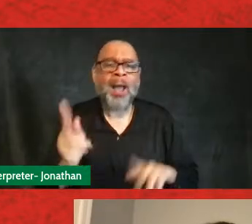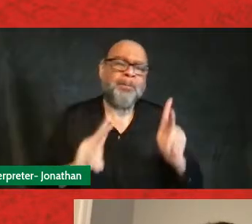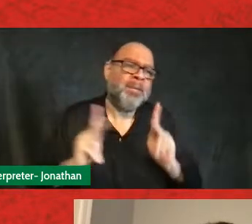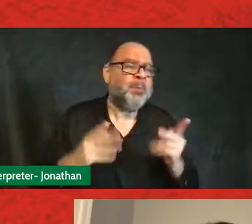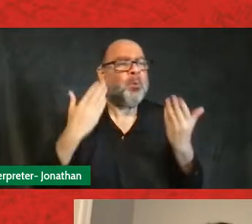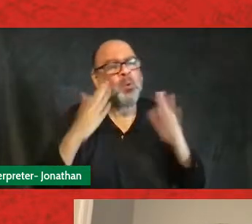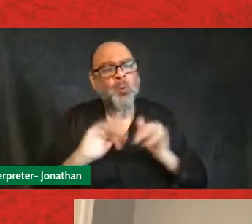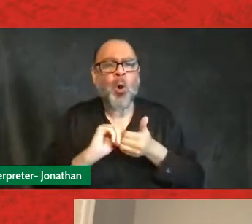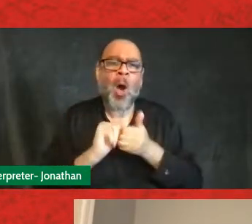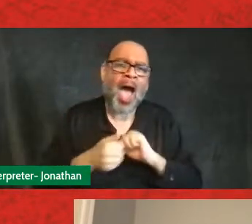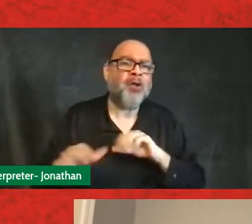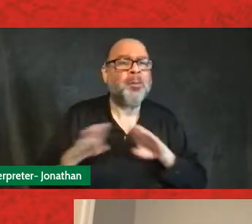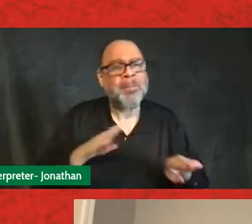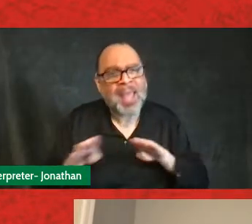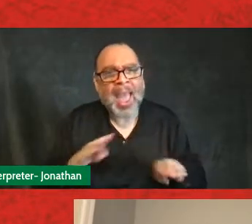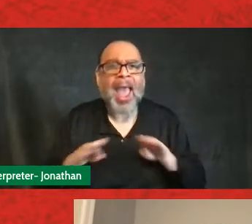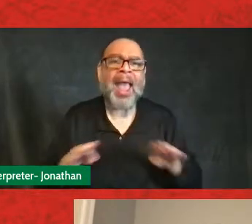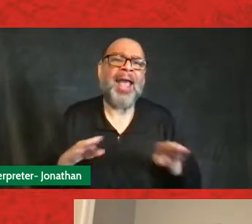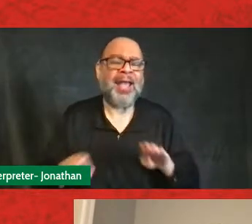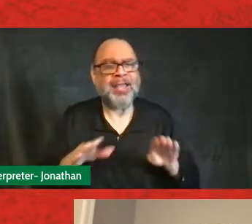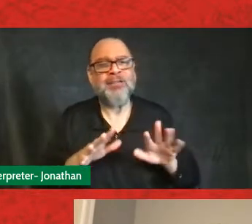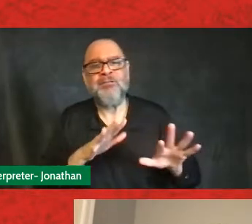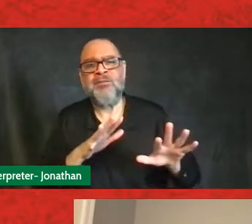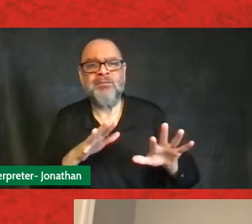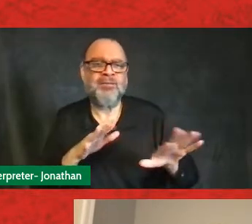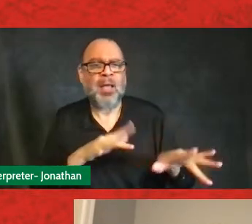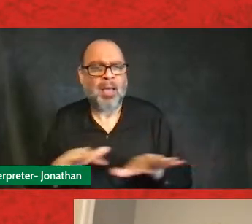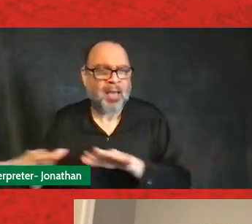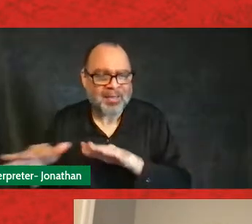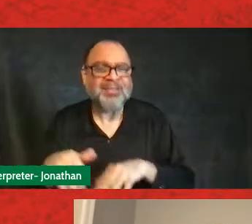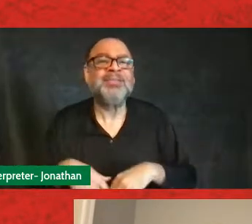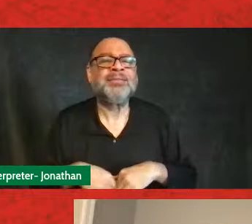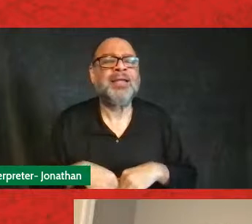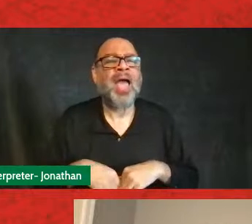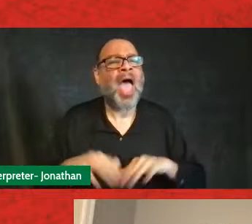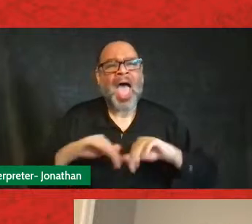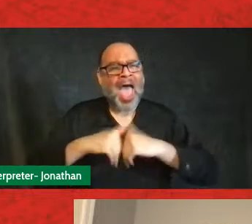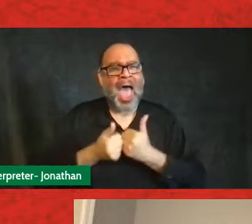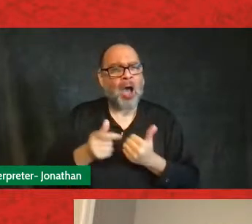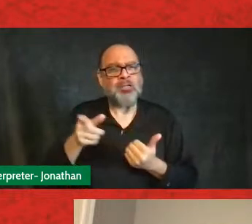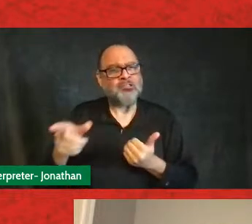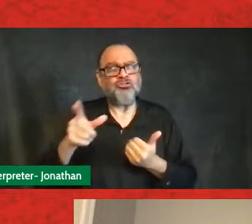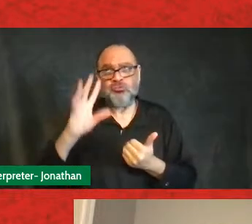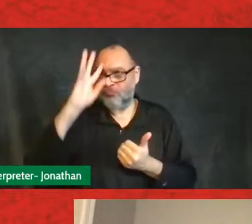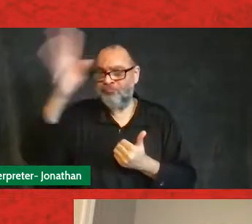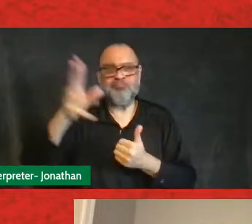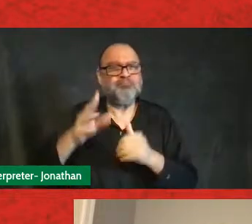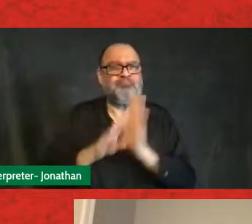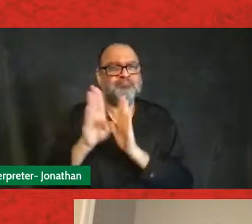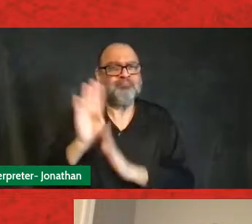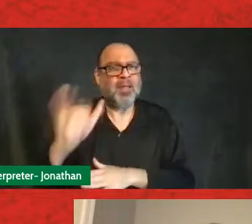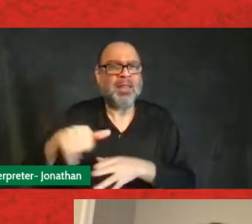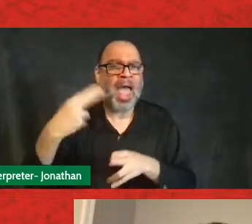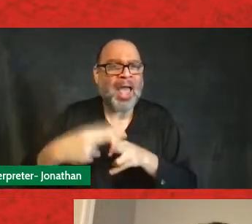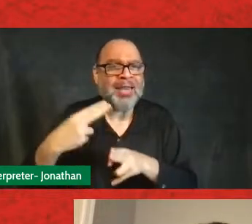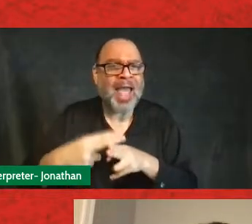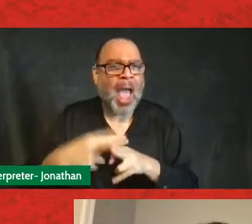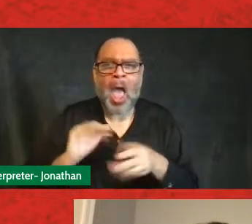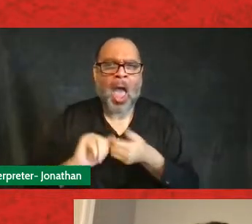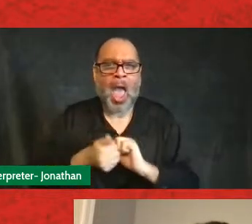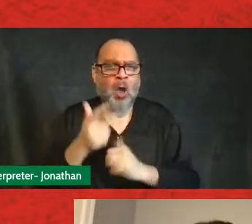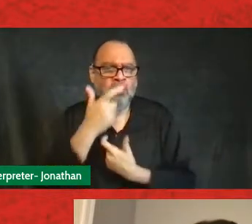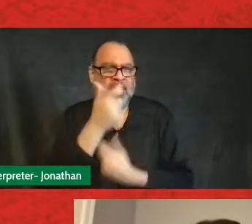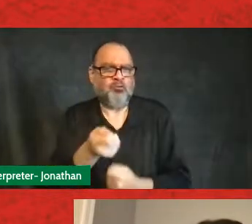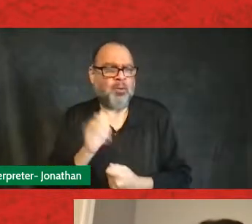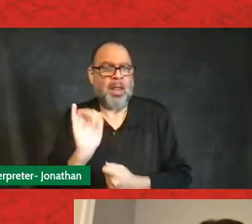at Entertainments for Ladies and Gentlemen of Color. Would you tell us how you came up with that moniker and how did you become interested in this